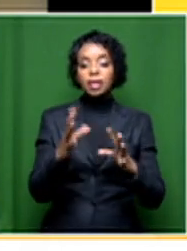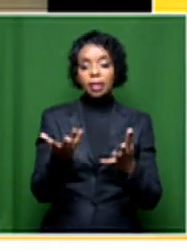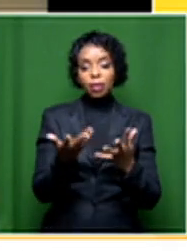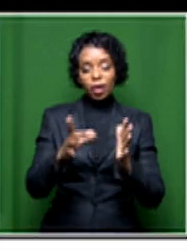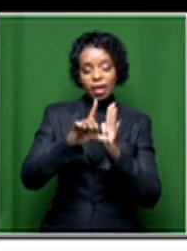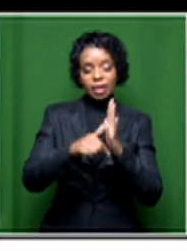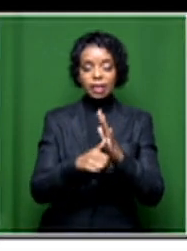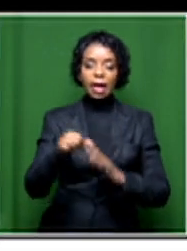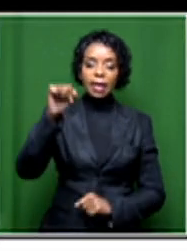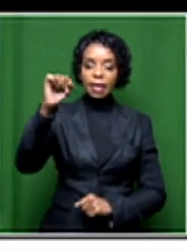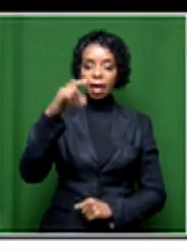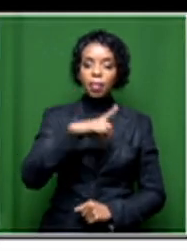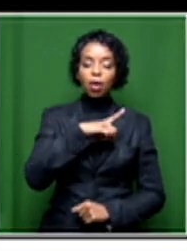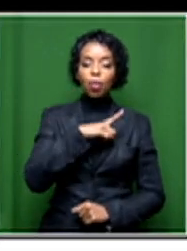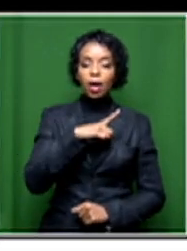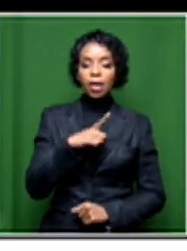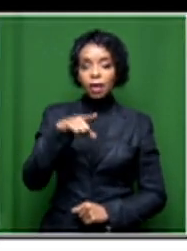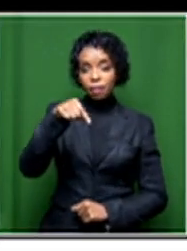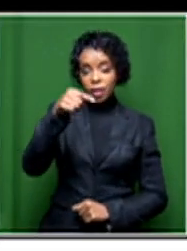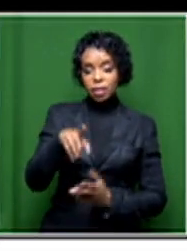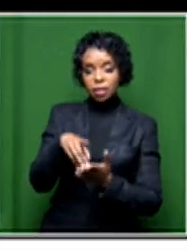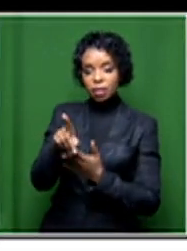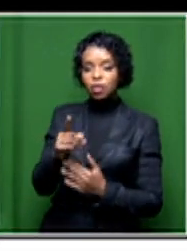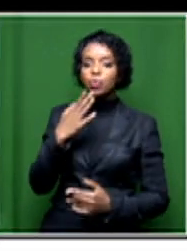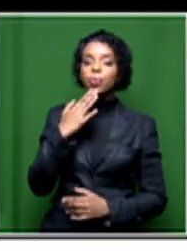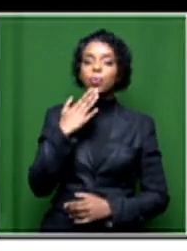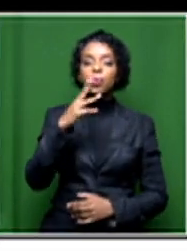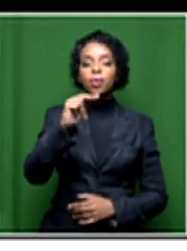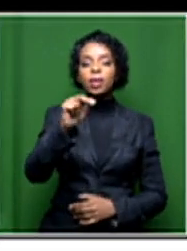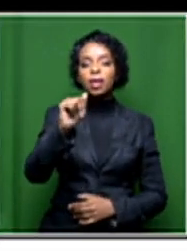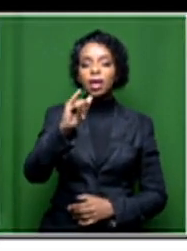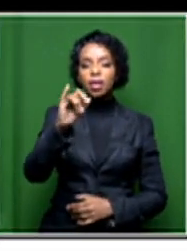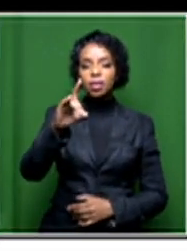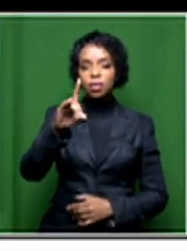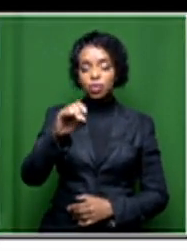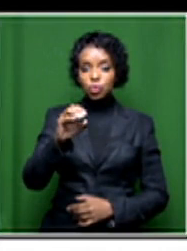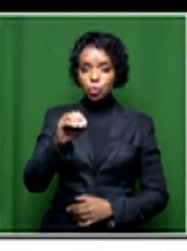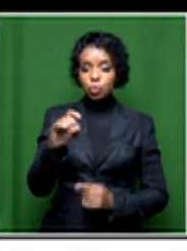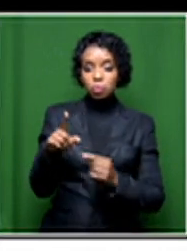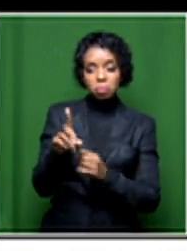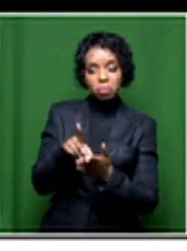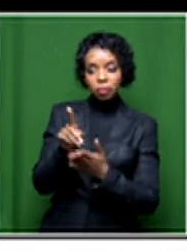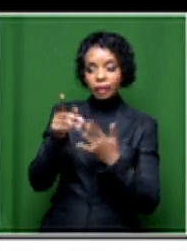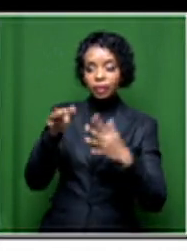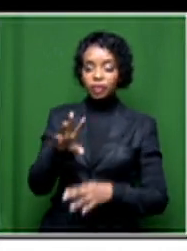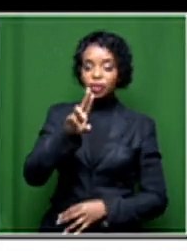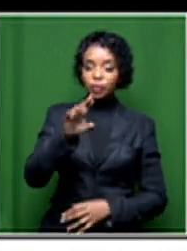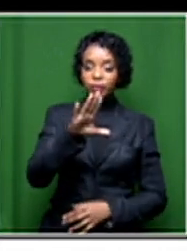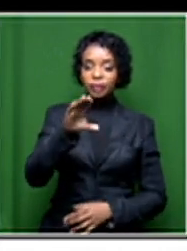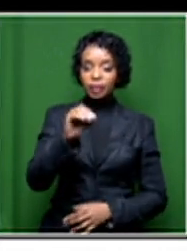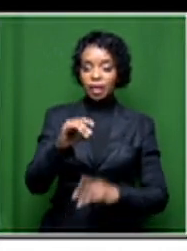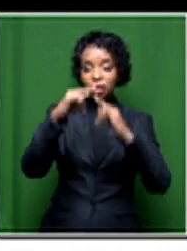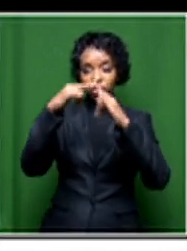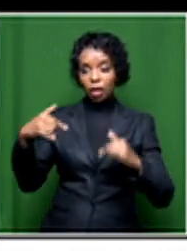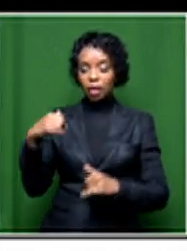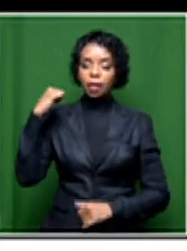Our first seed funding was donated by Ravi Naidu from Design Indaba. He donated 250 shelter bags at once.